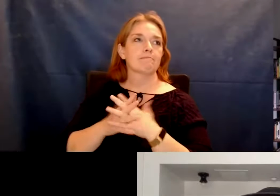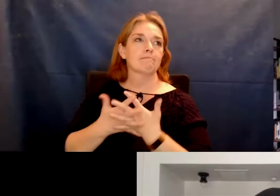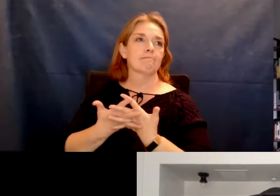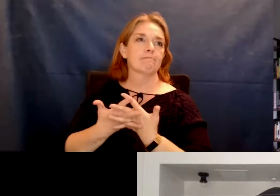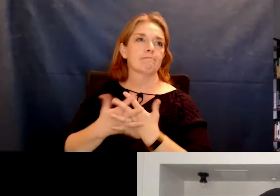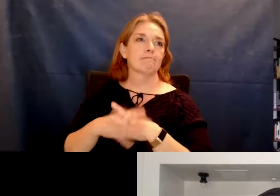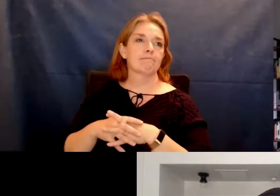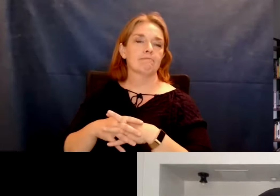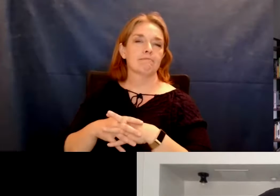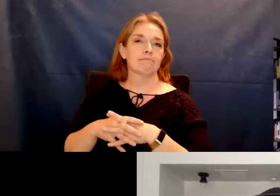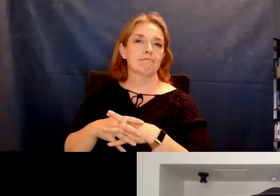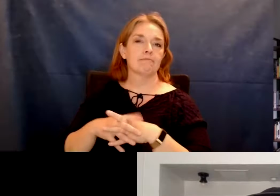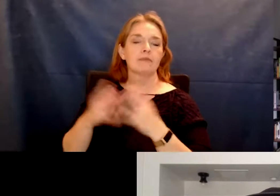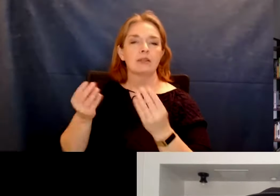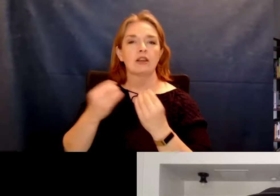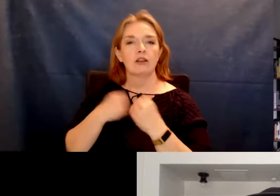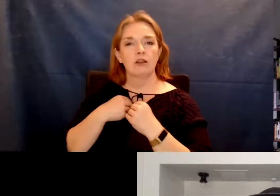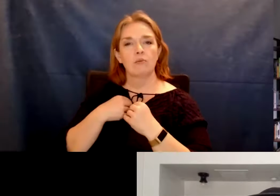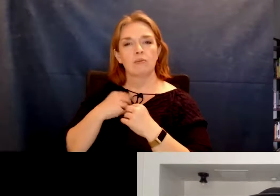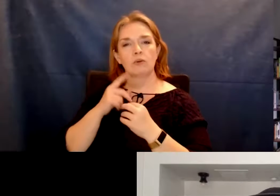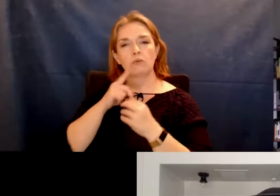to sit and listen and hear myself.